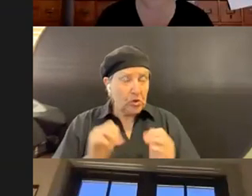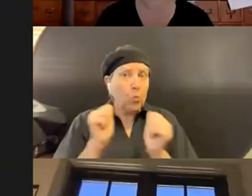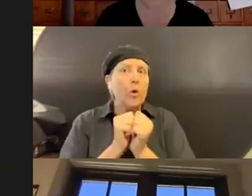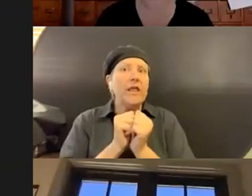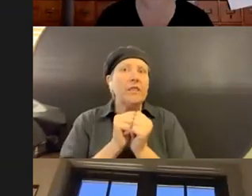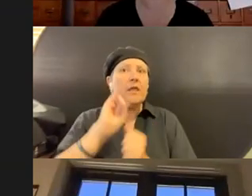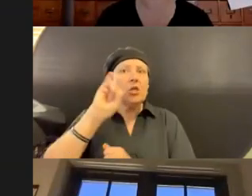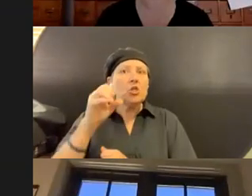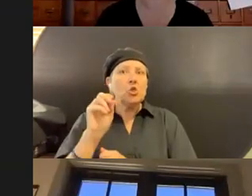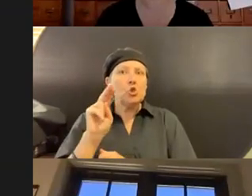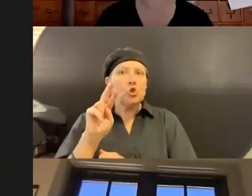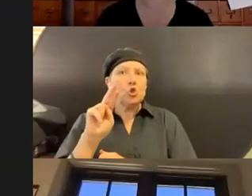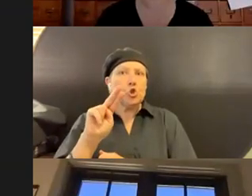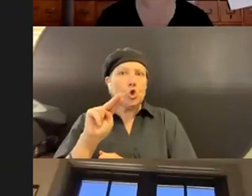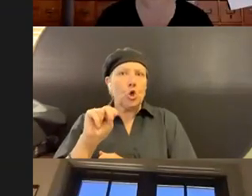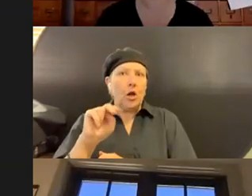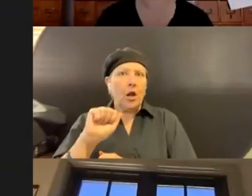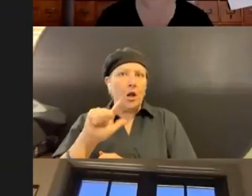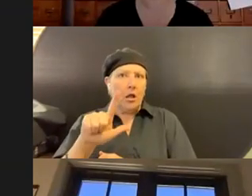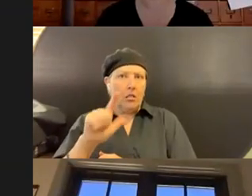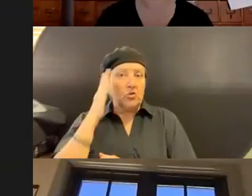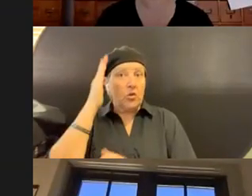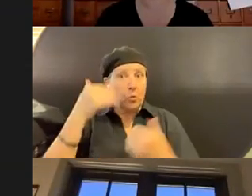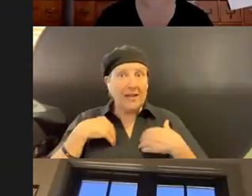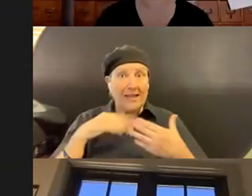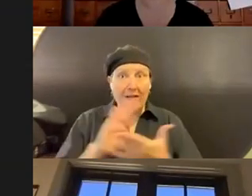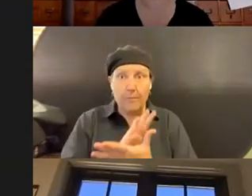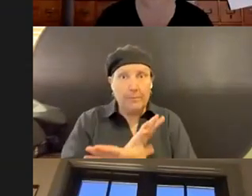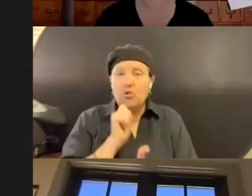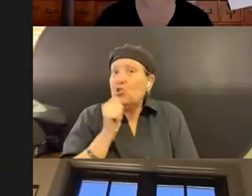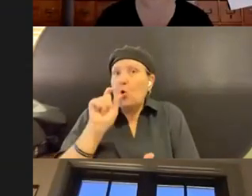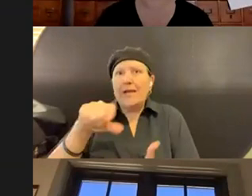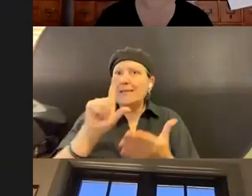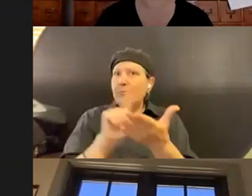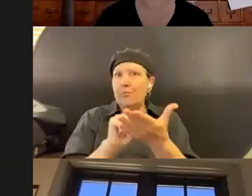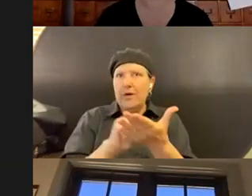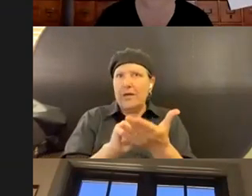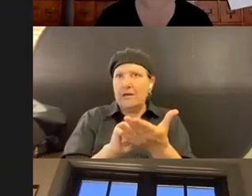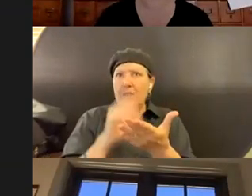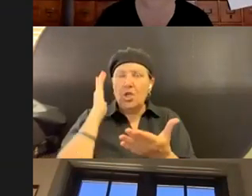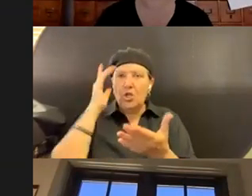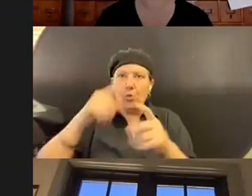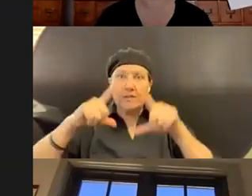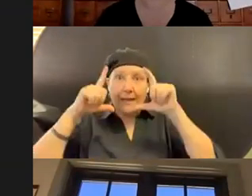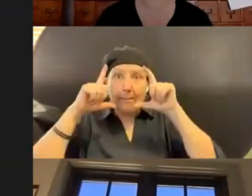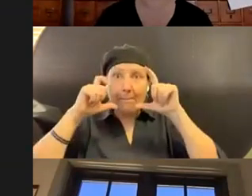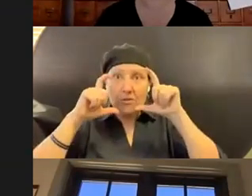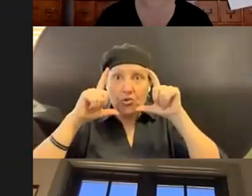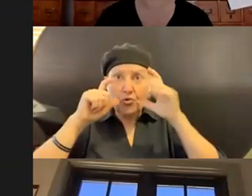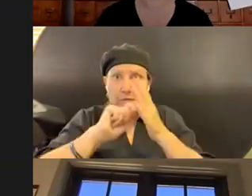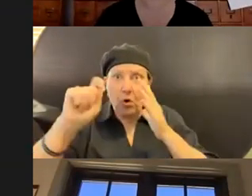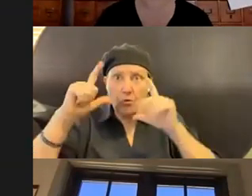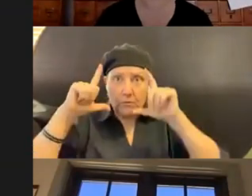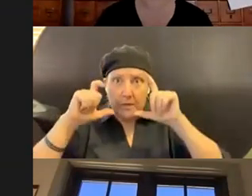write on. And as Ray said, you know, you won't need to print anything because you'll just end up taking a picture. So even if the teacher assigns